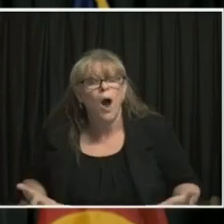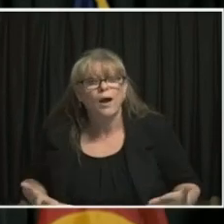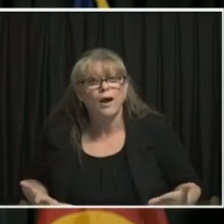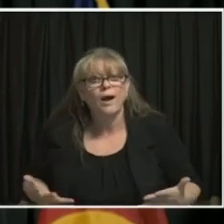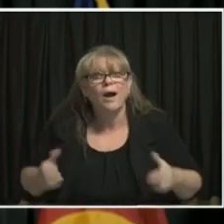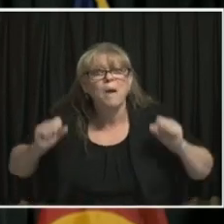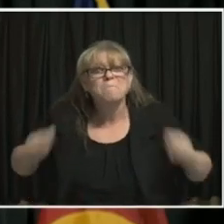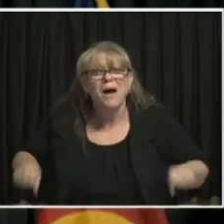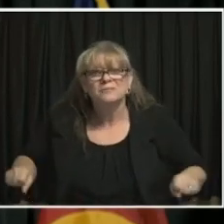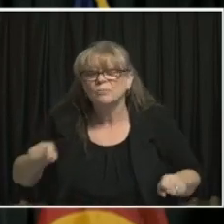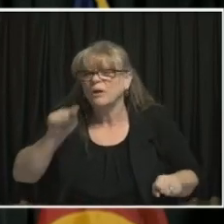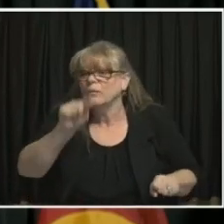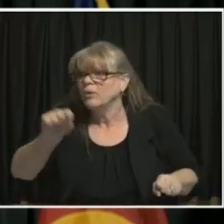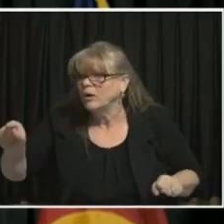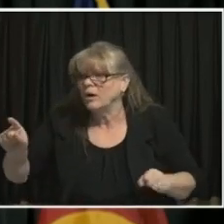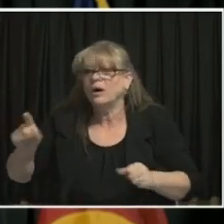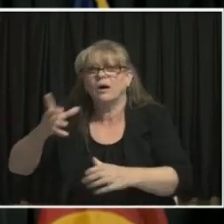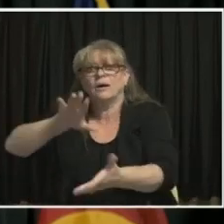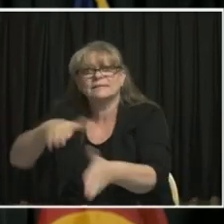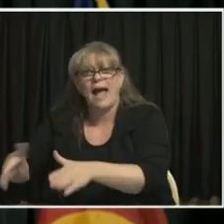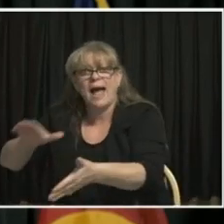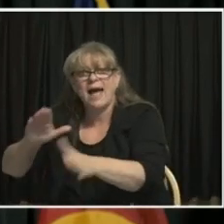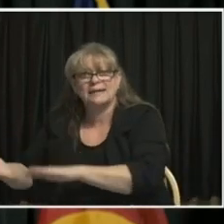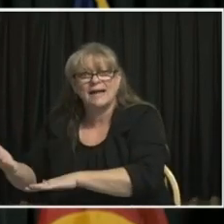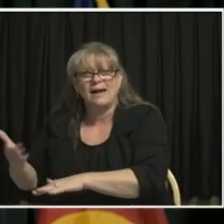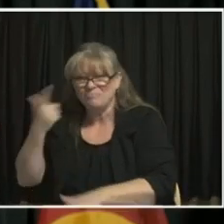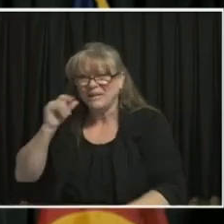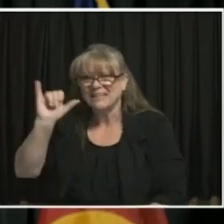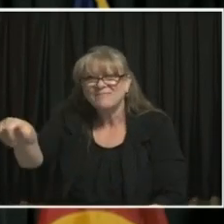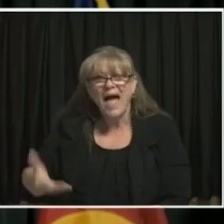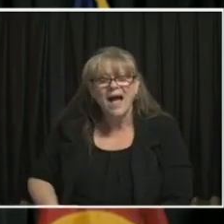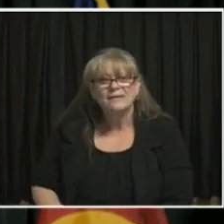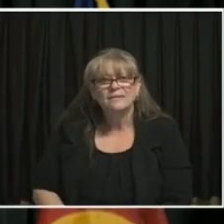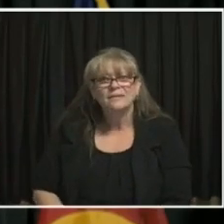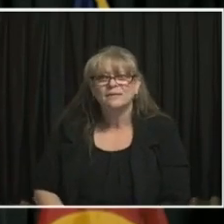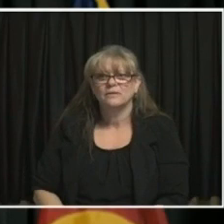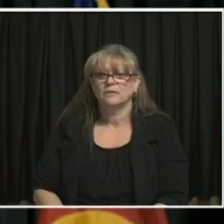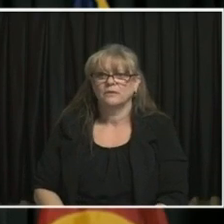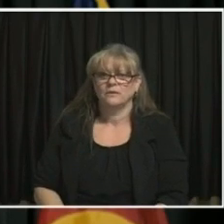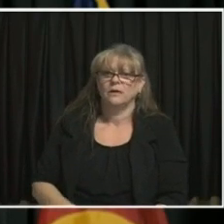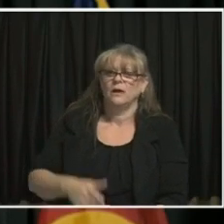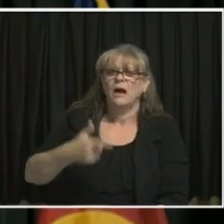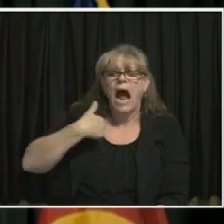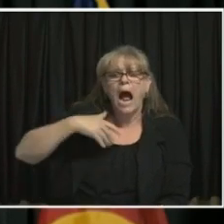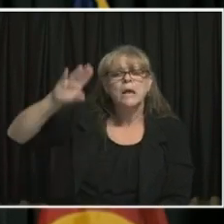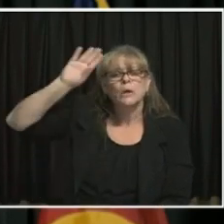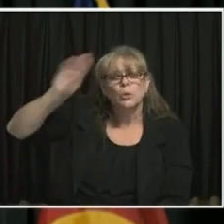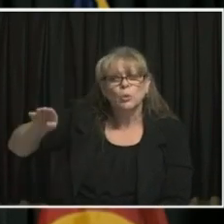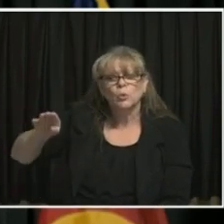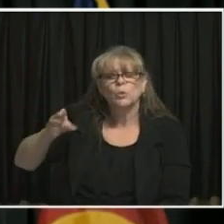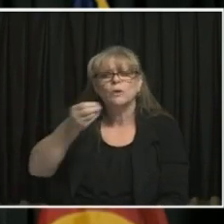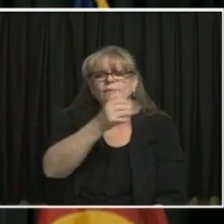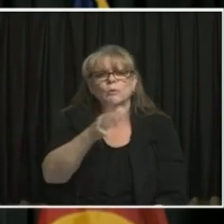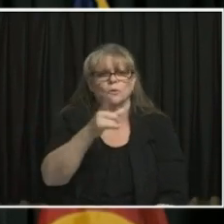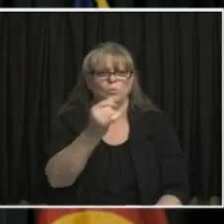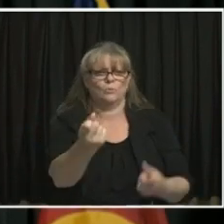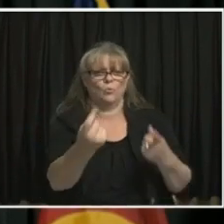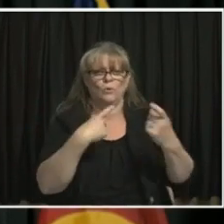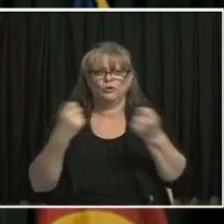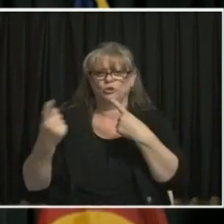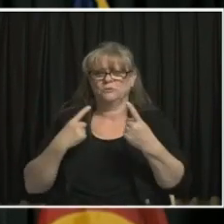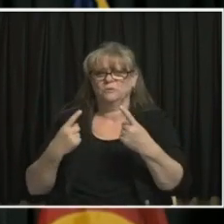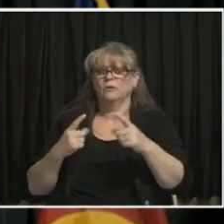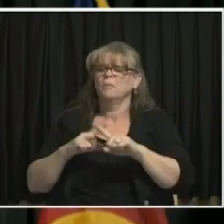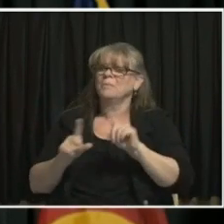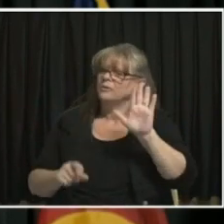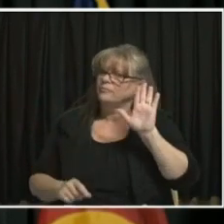I'll go to a few questions from the general public before we go to the press, and I want to stress how strongly I disagree with this.